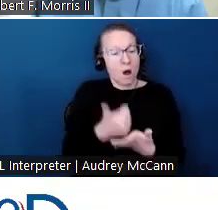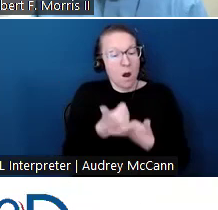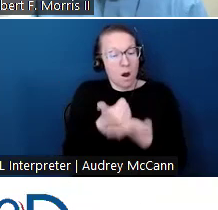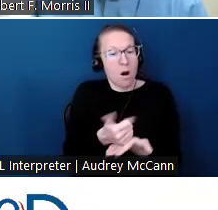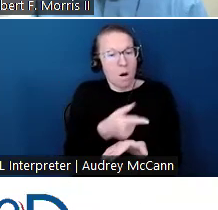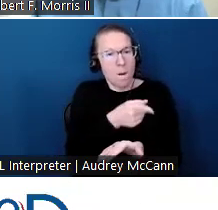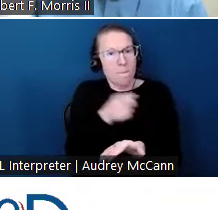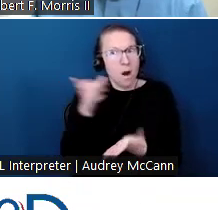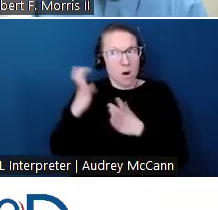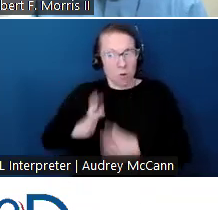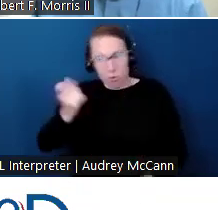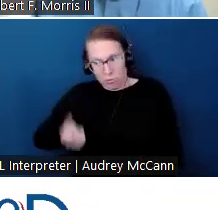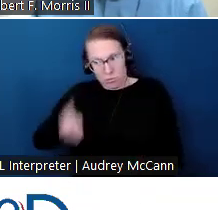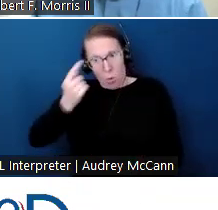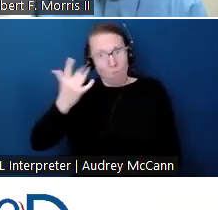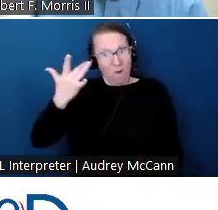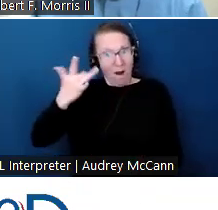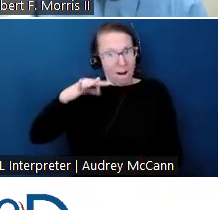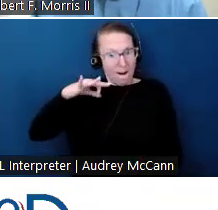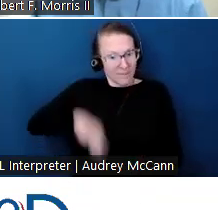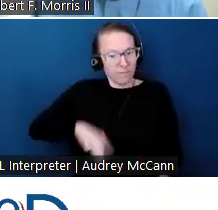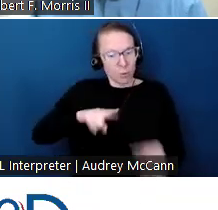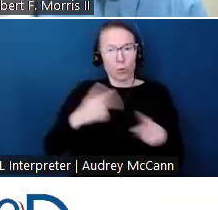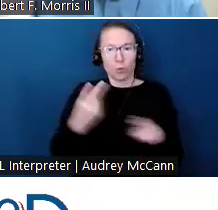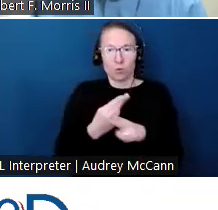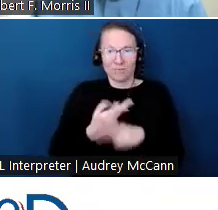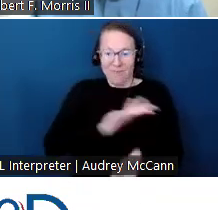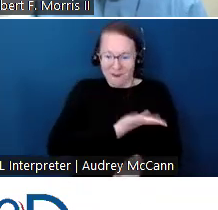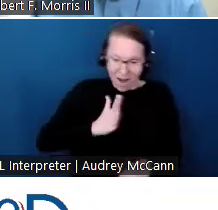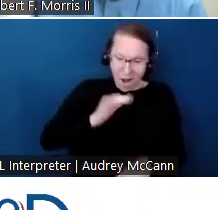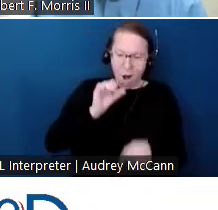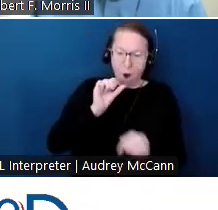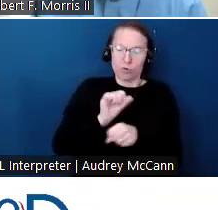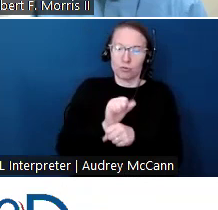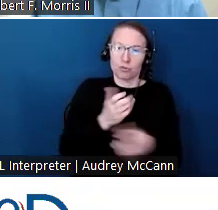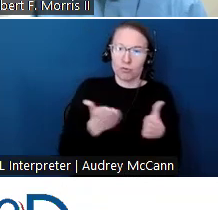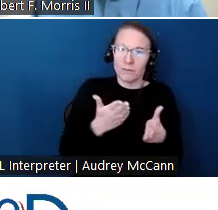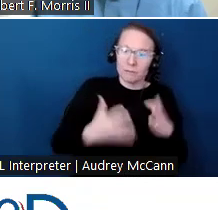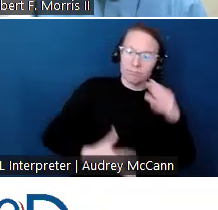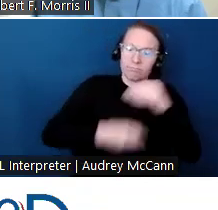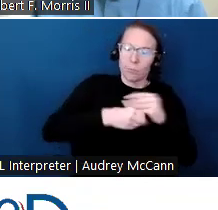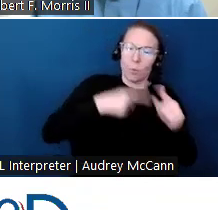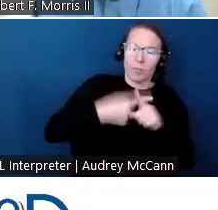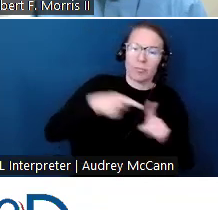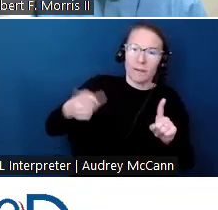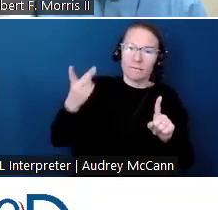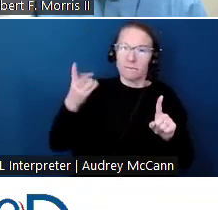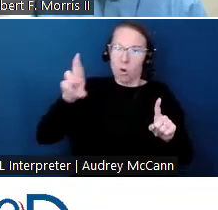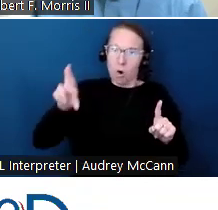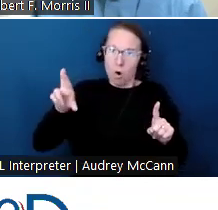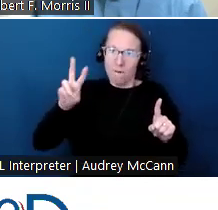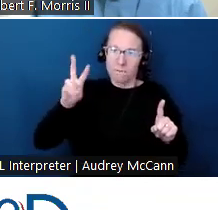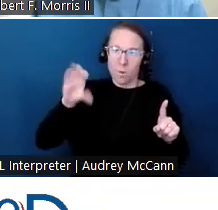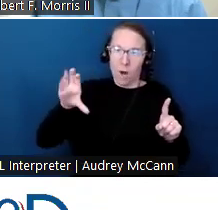why it's beneficial to use our Career Center in addition to other services like vocational rehabilitation, because there is that myth that you can